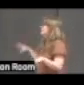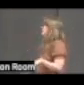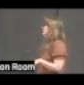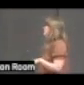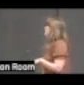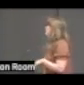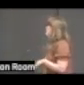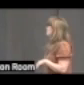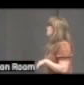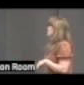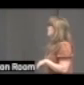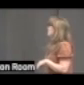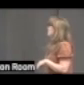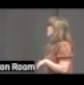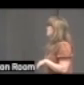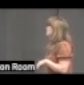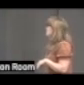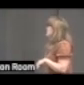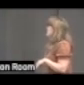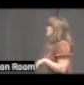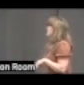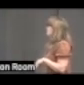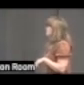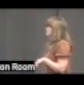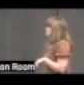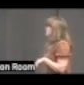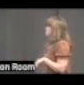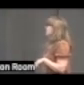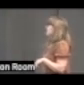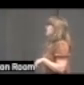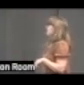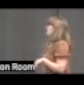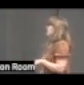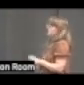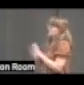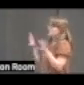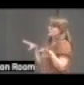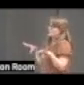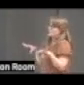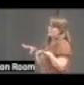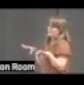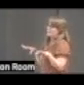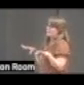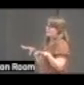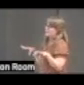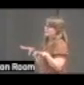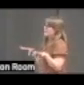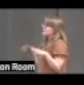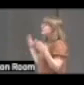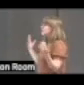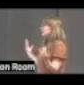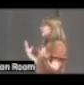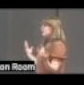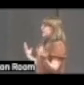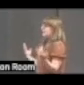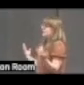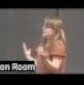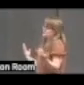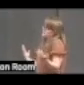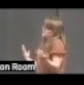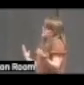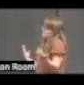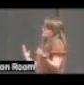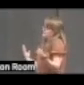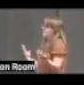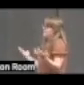them away from each other in the pen. But yeah, so I started recording how many people were around each one because sometimes we'd have only like